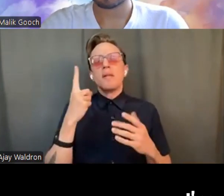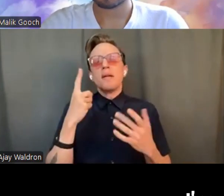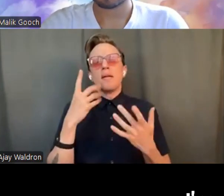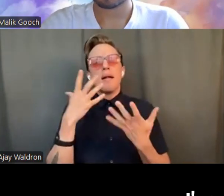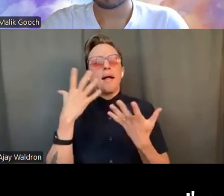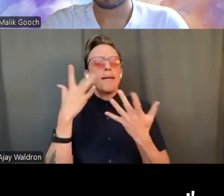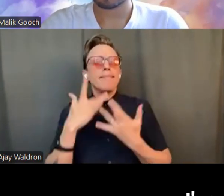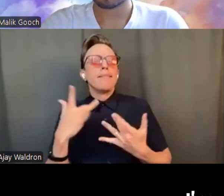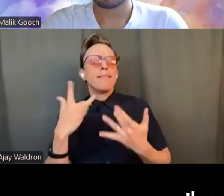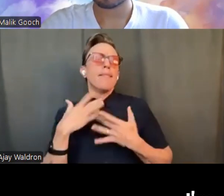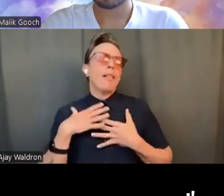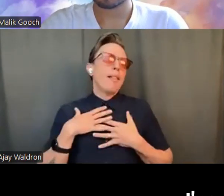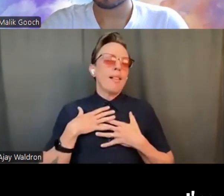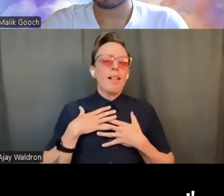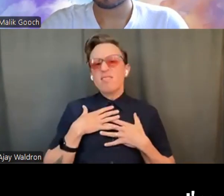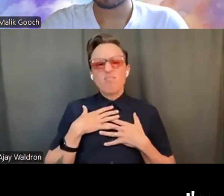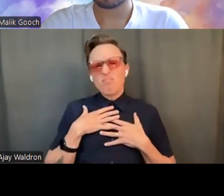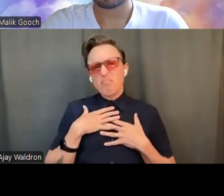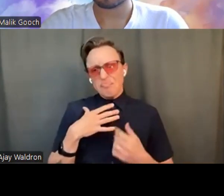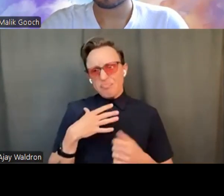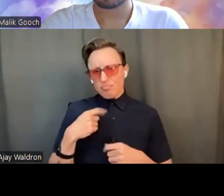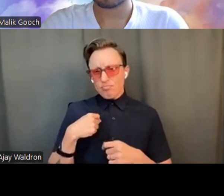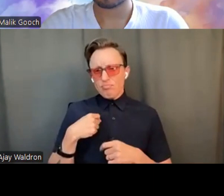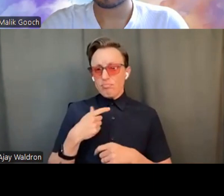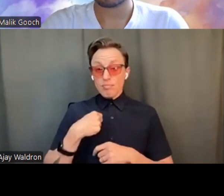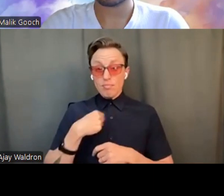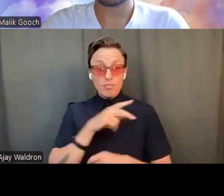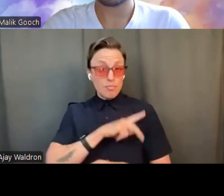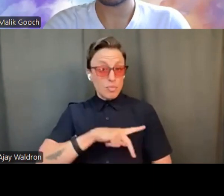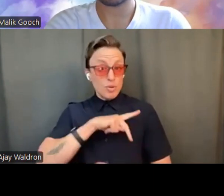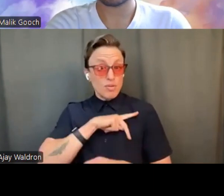I'm not. I don't personally